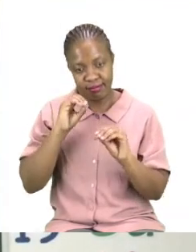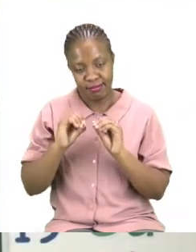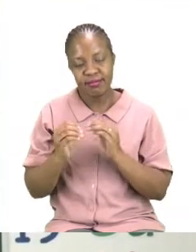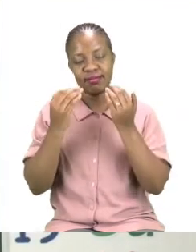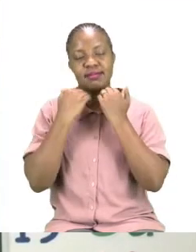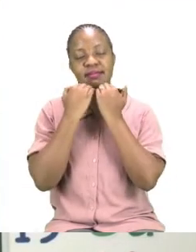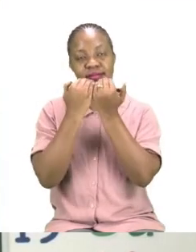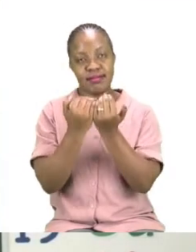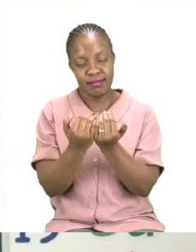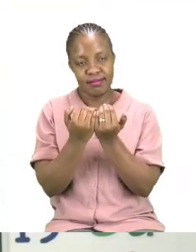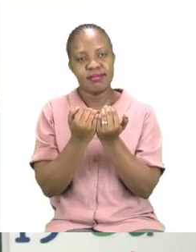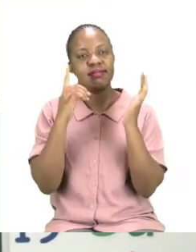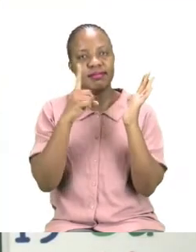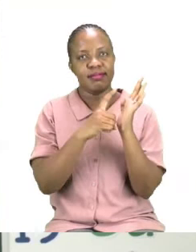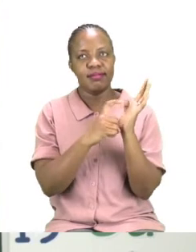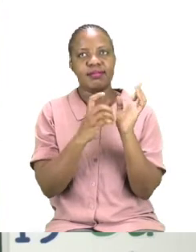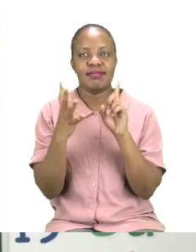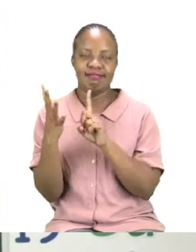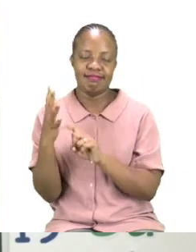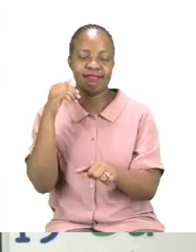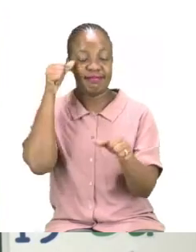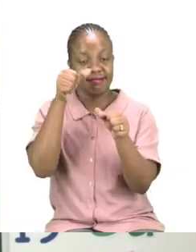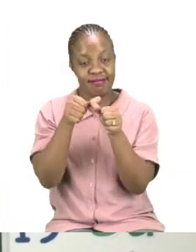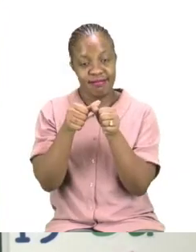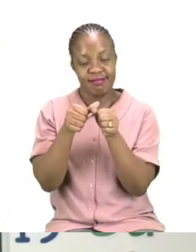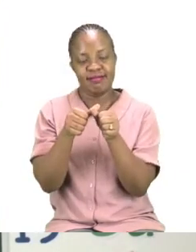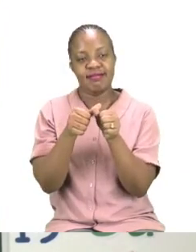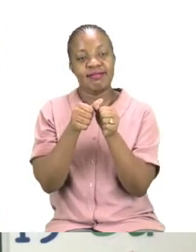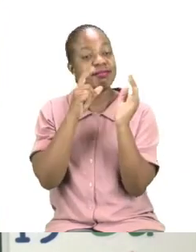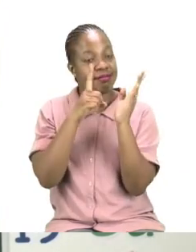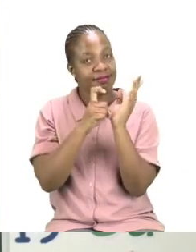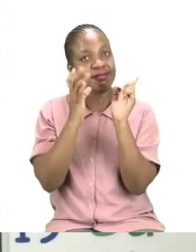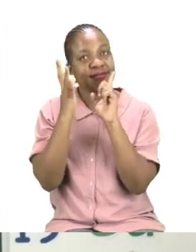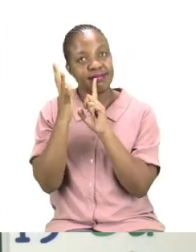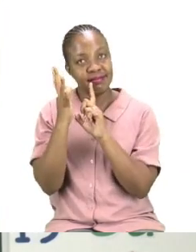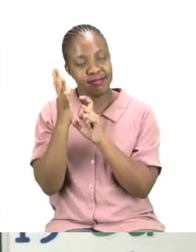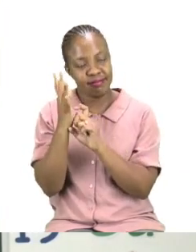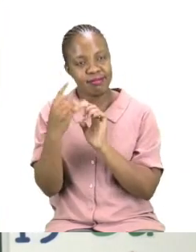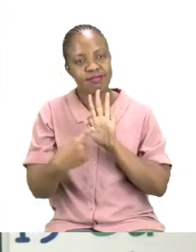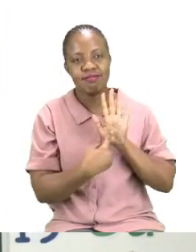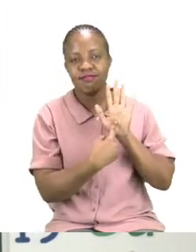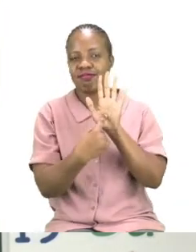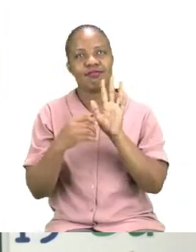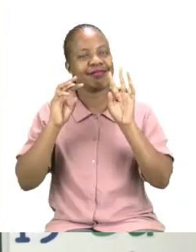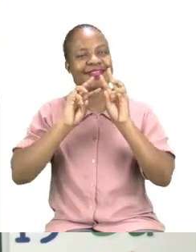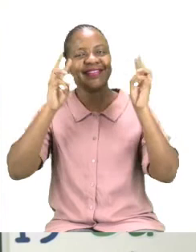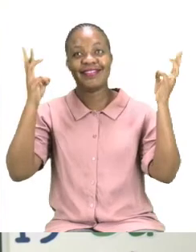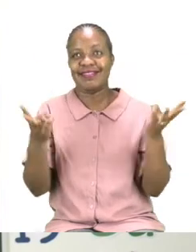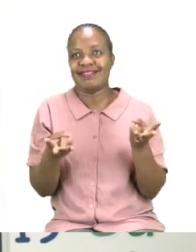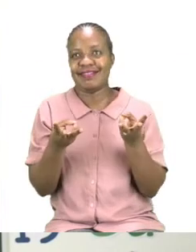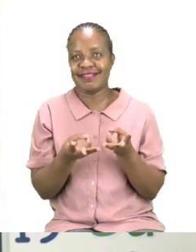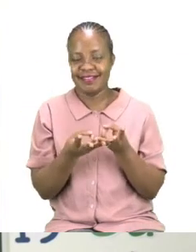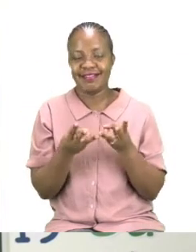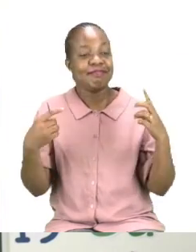to sanitize. Remember, when we sanitize, we are showing the world that we are responsible boys